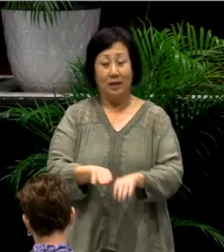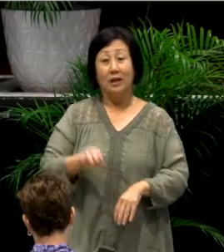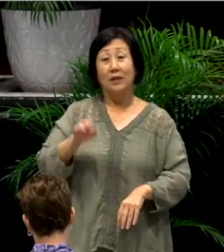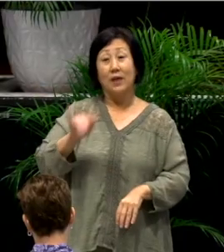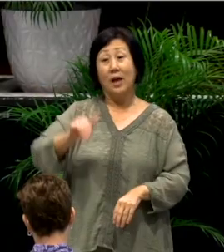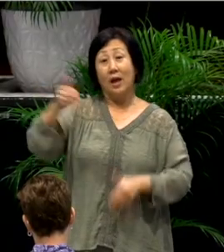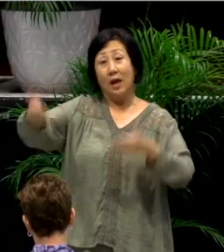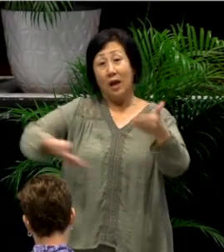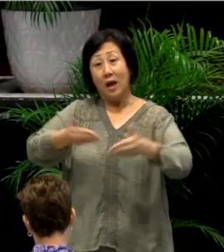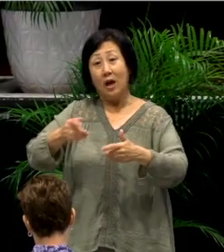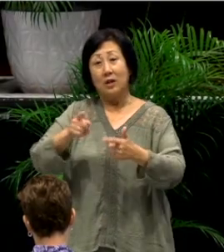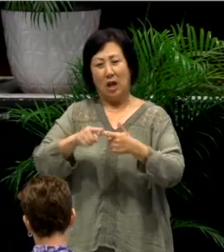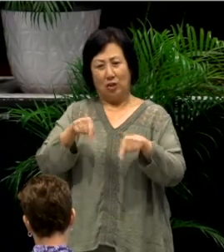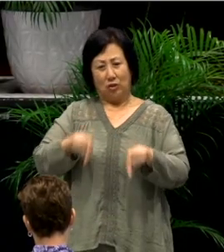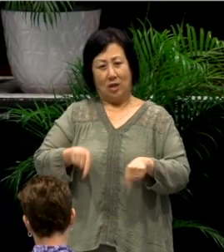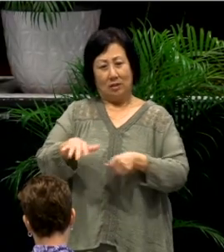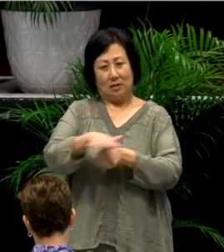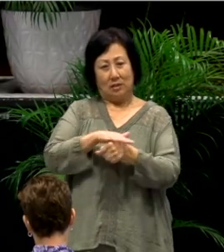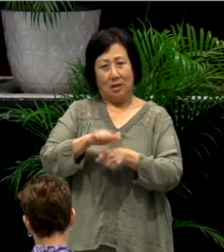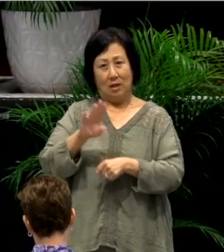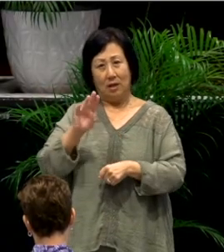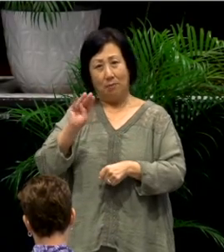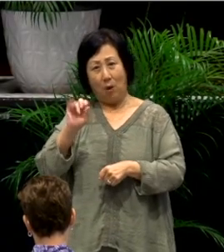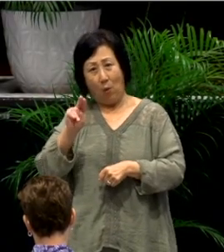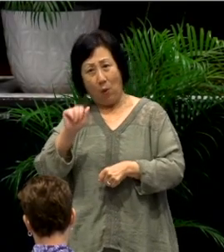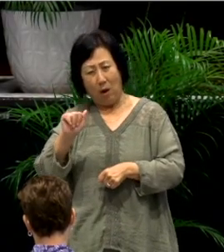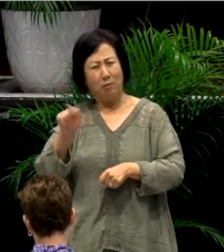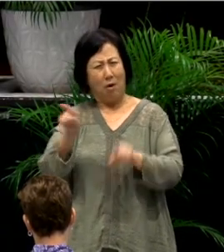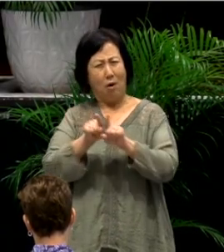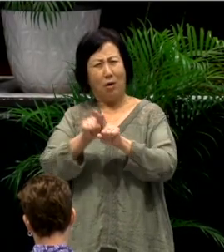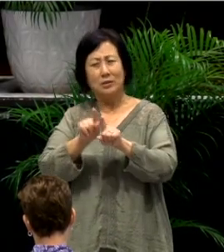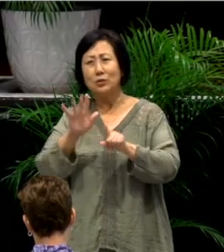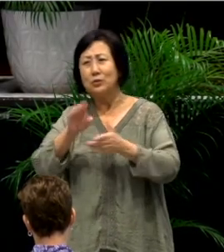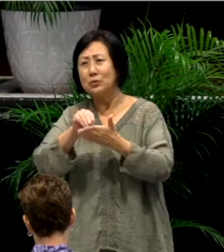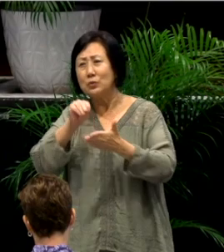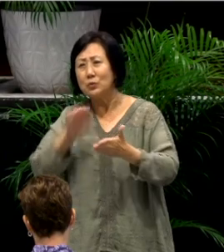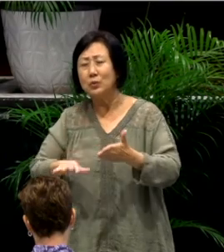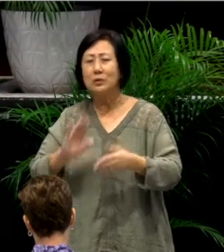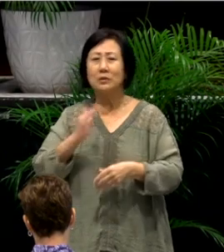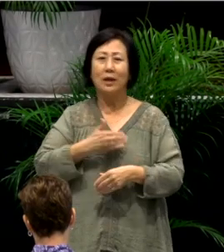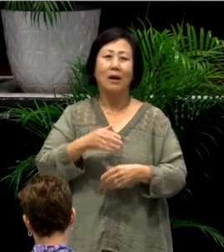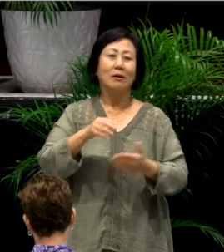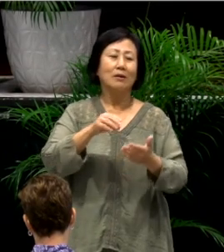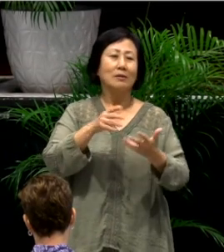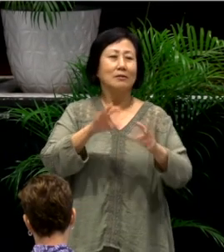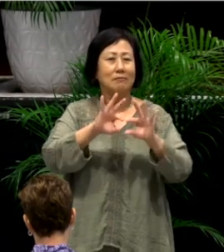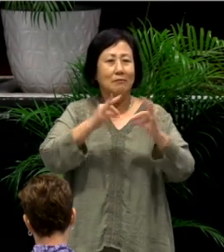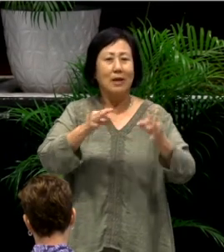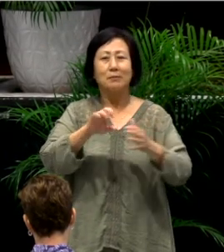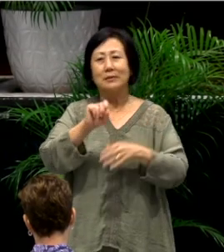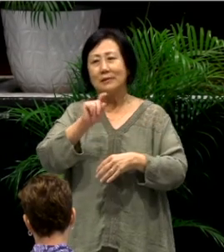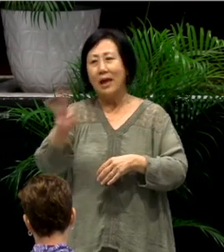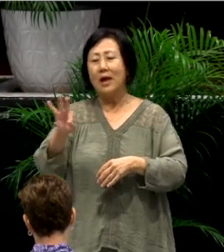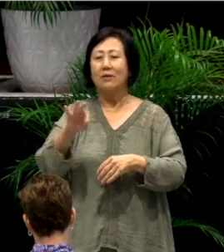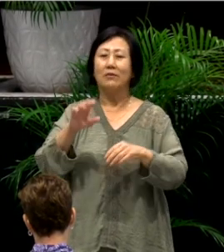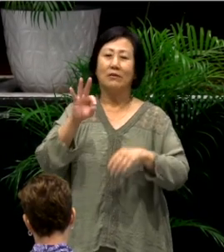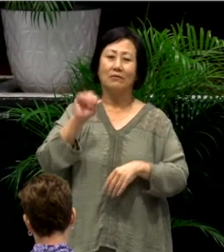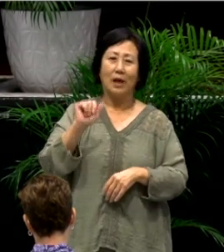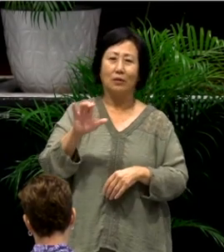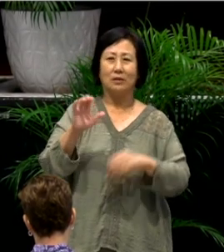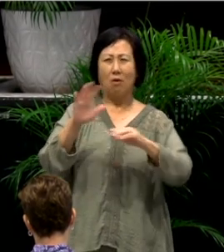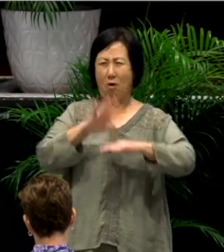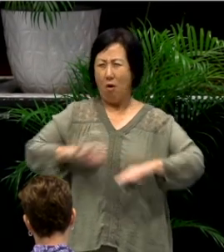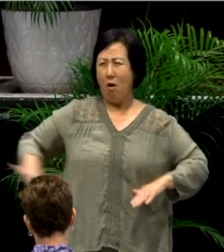extends far beyond Mānoa. We welcome in our students, our haumana, our faculty, staff across